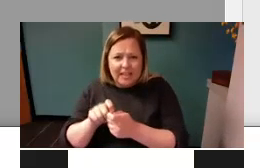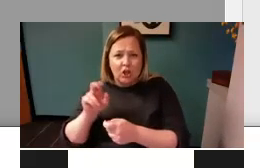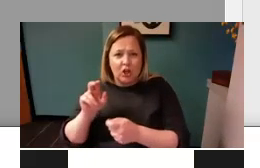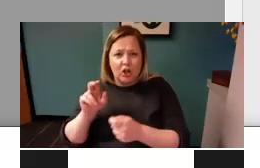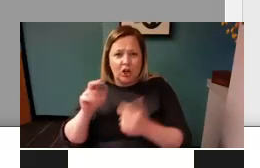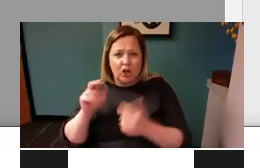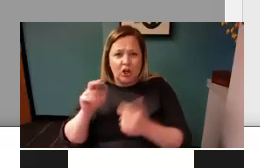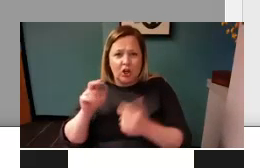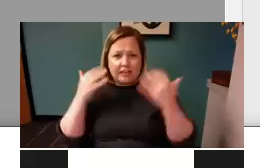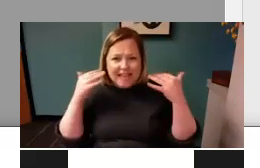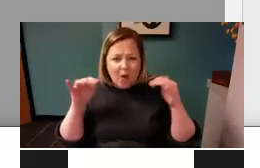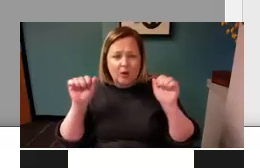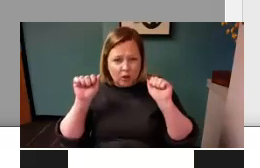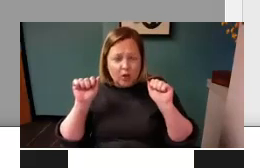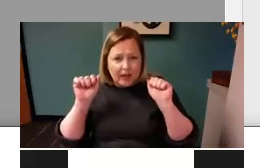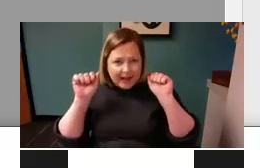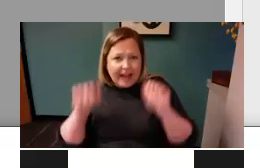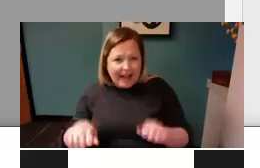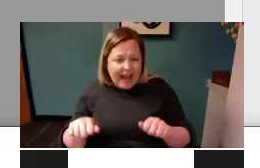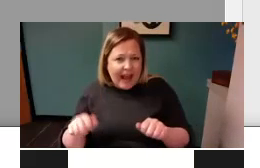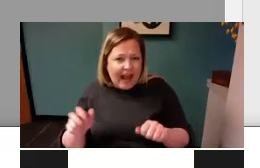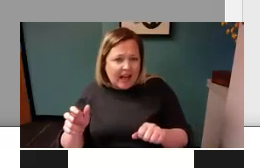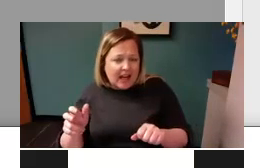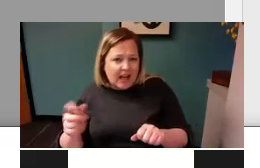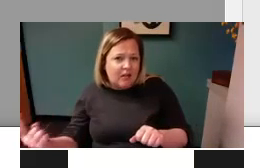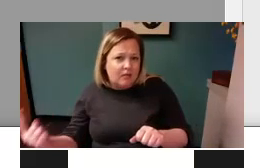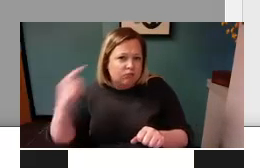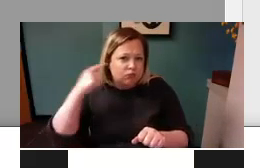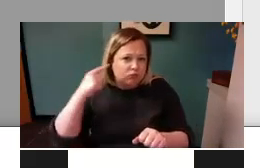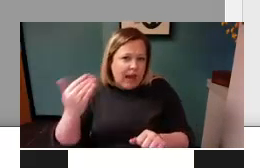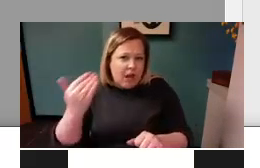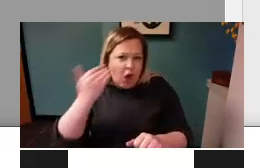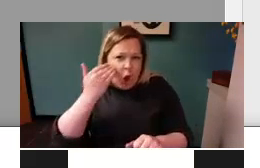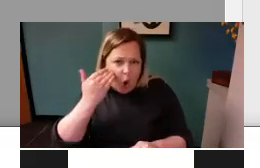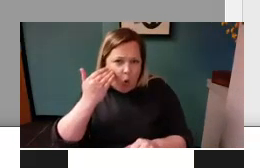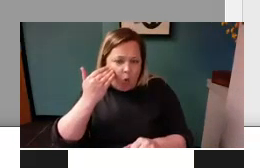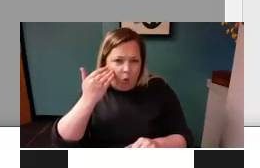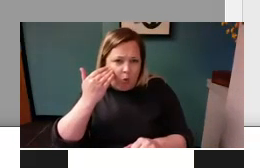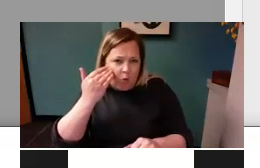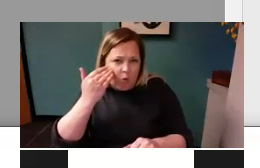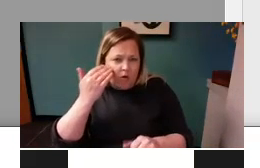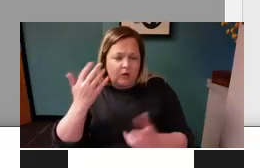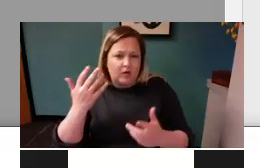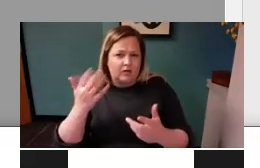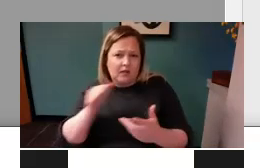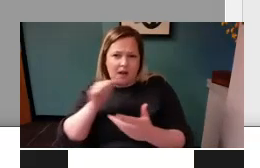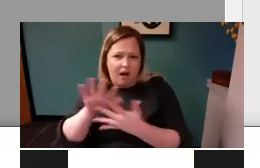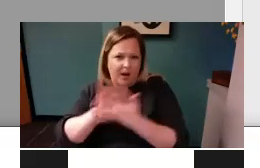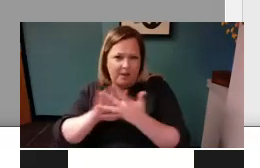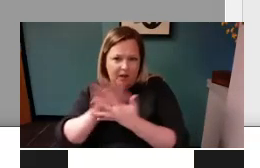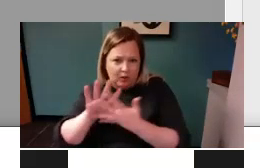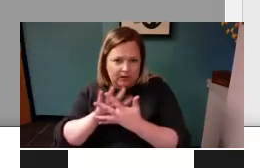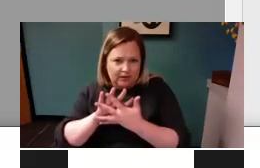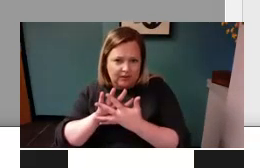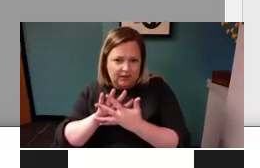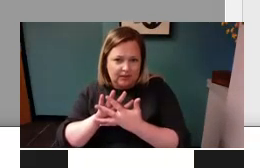deciphered unambiguously. So there should not be any issues decoding this thing. As we see that there is an issue because 0, 0, 1 here